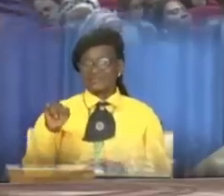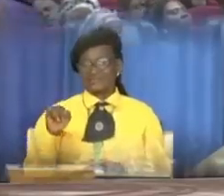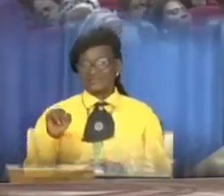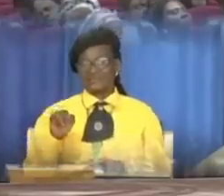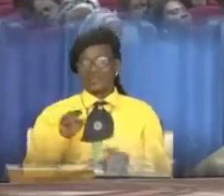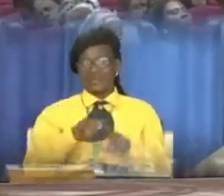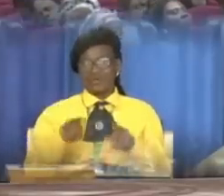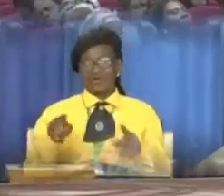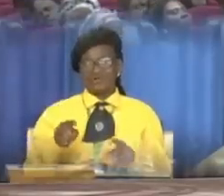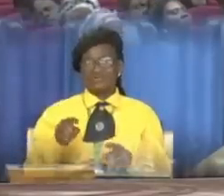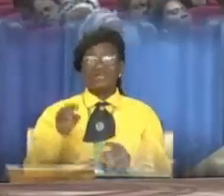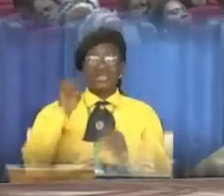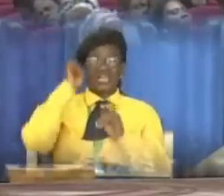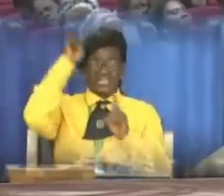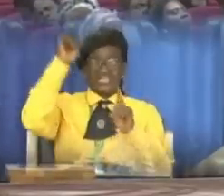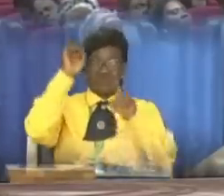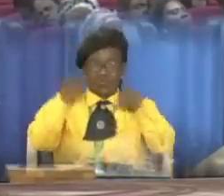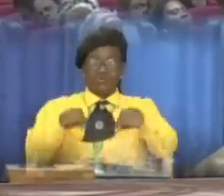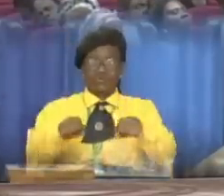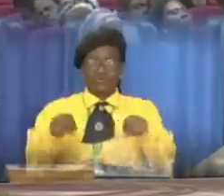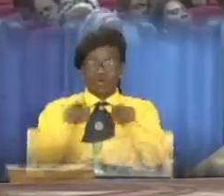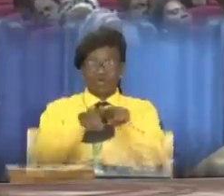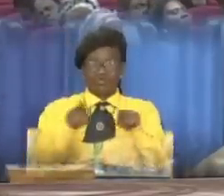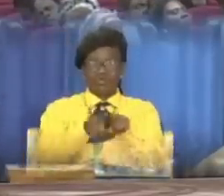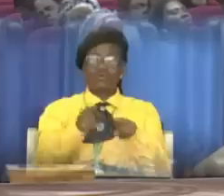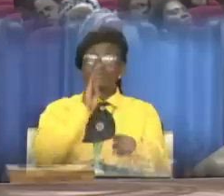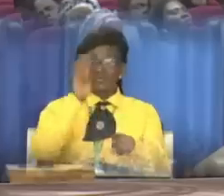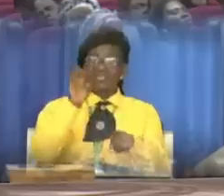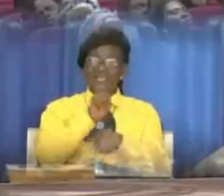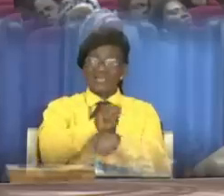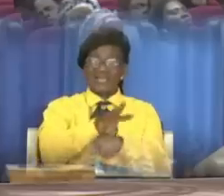But he could also be advising.